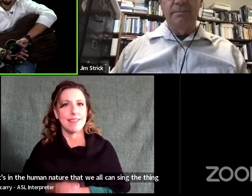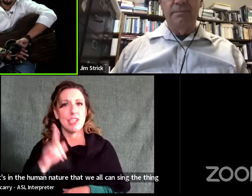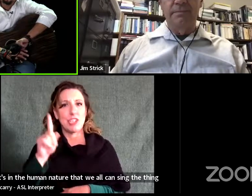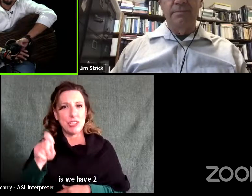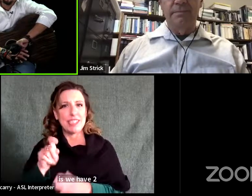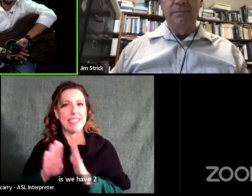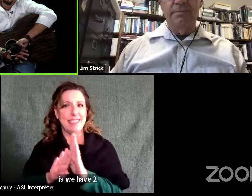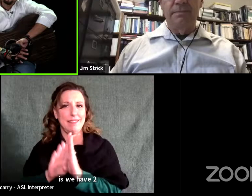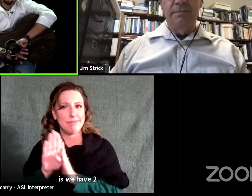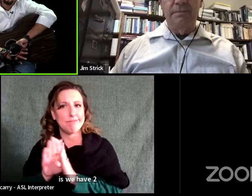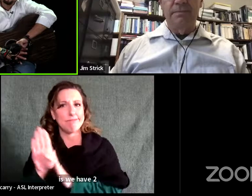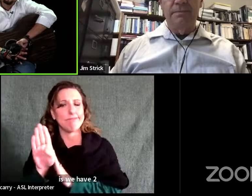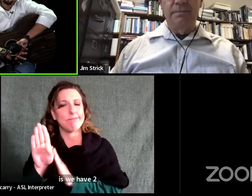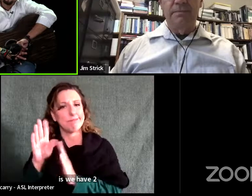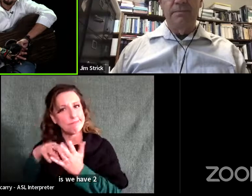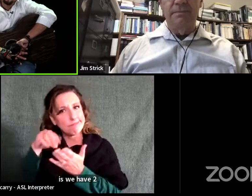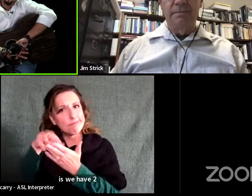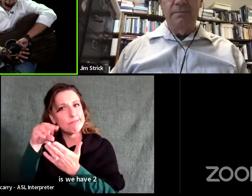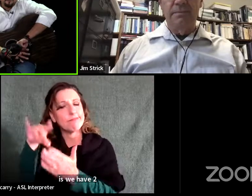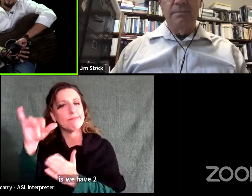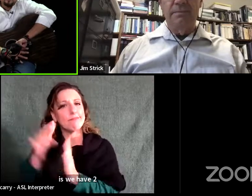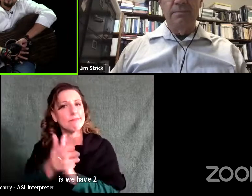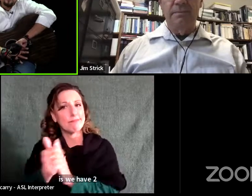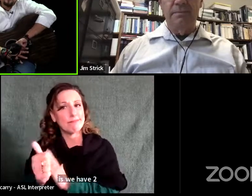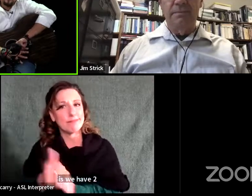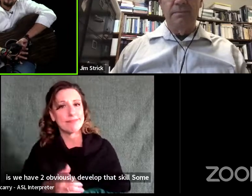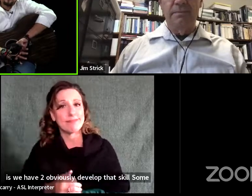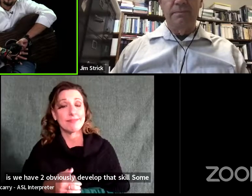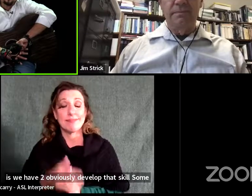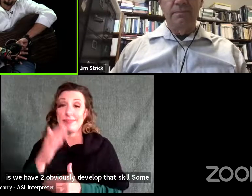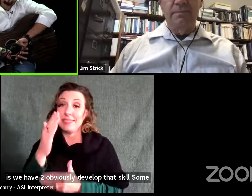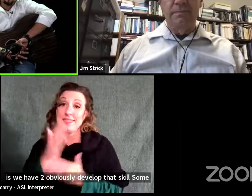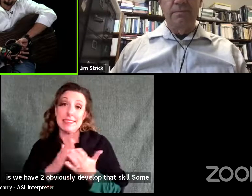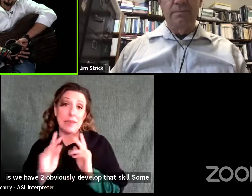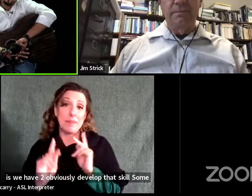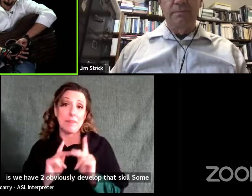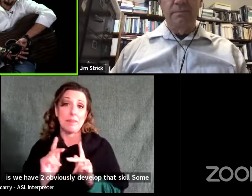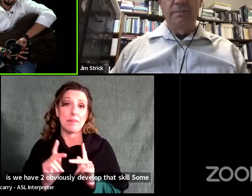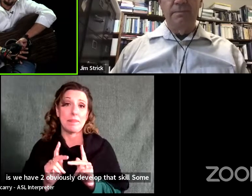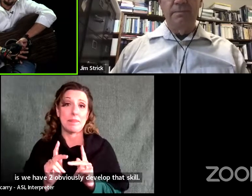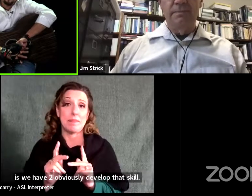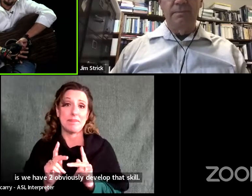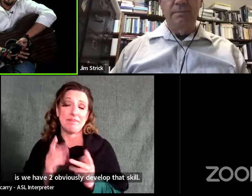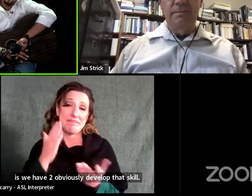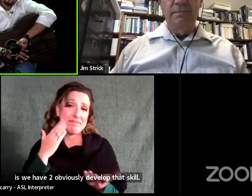that skill. Some people get,